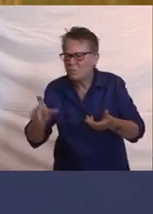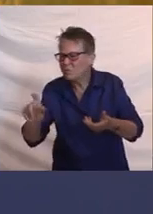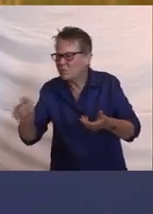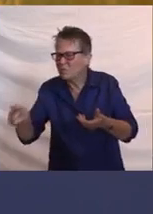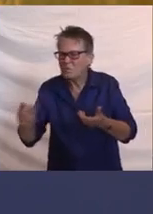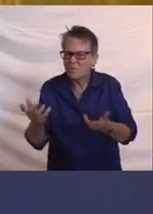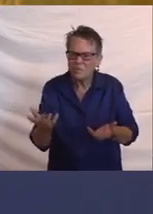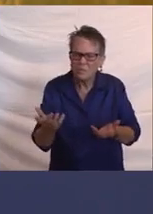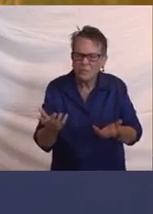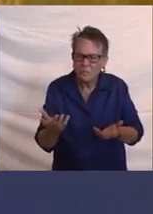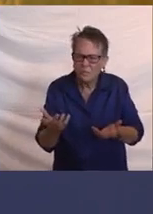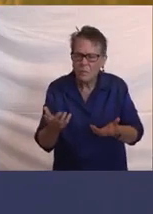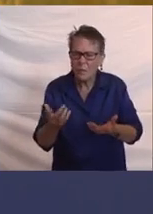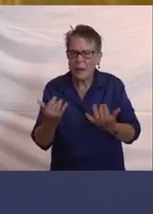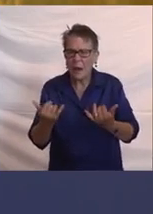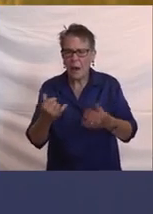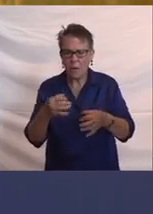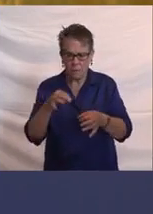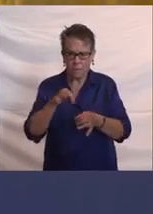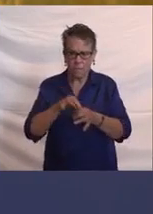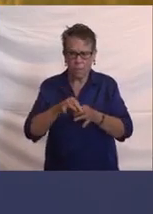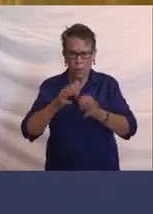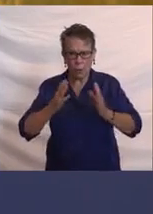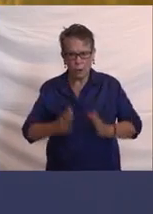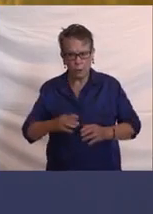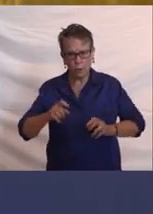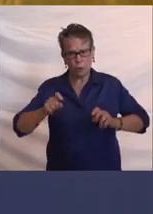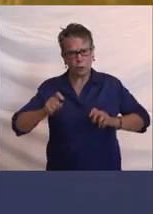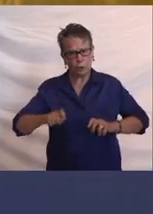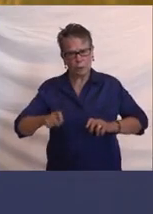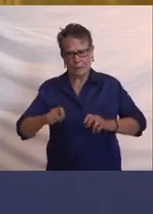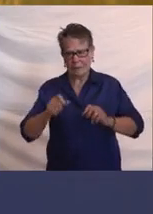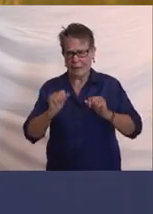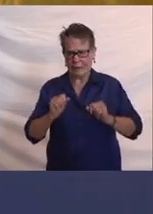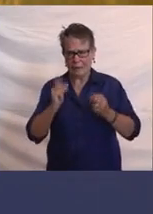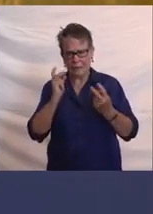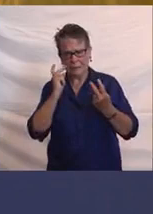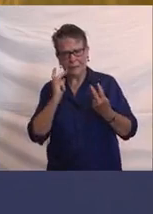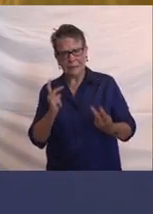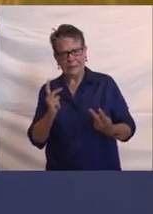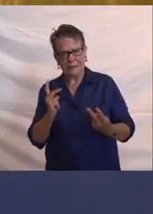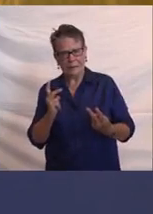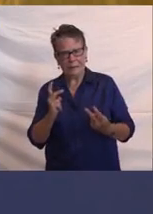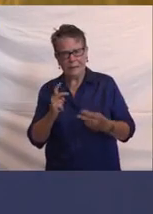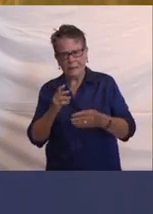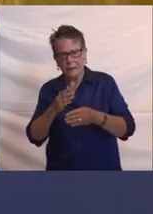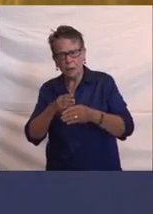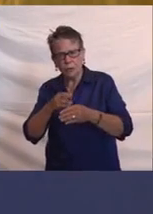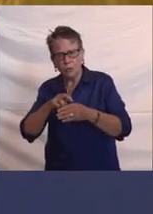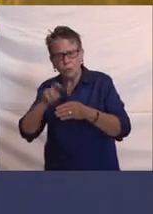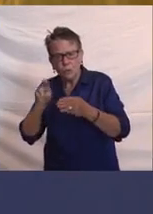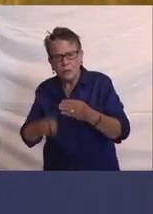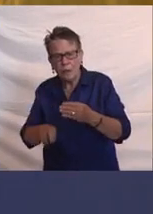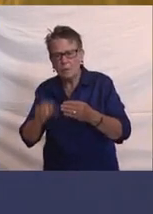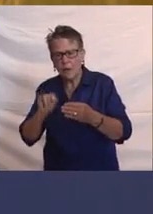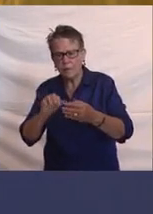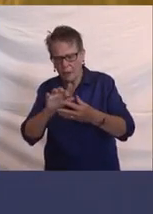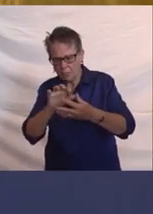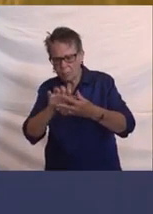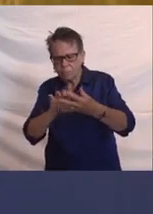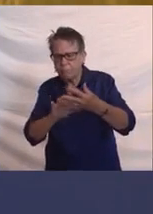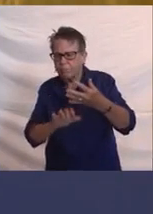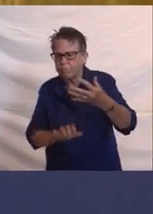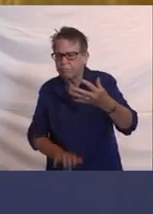should be able to see the results of such an investigation before the election this November? Or now, I mean, ballots have gone out already